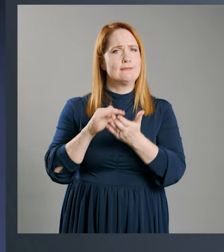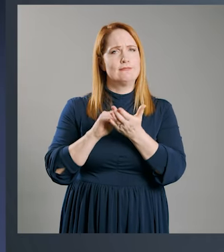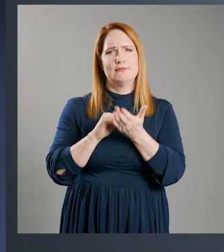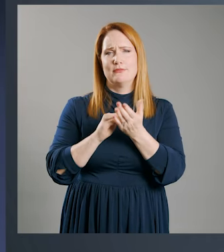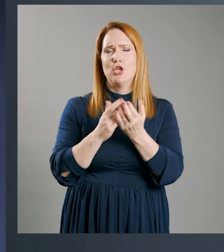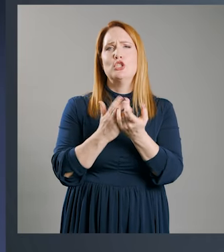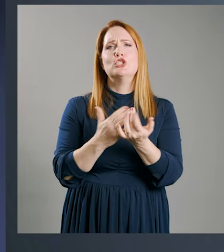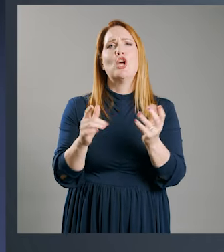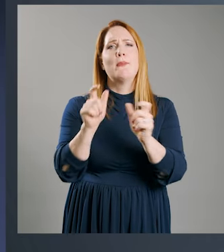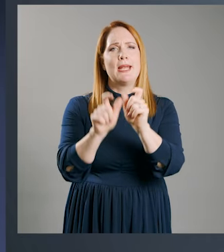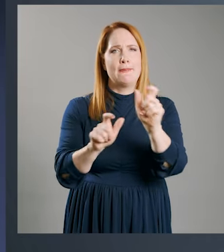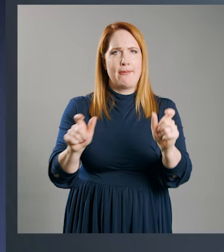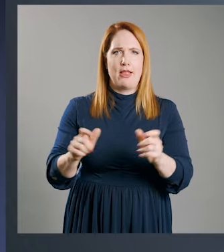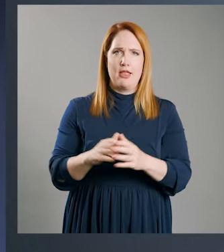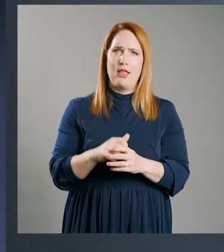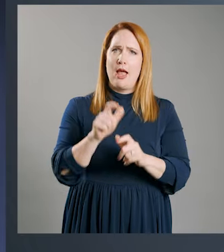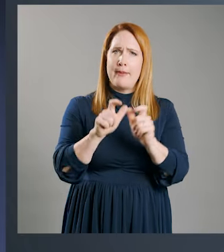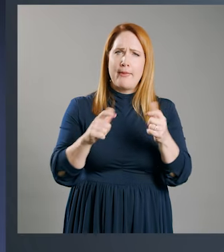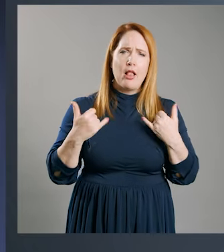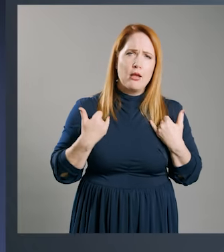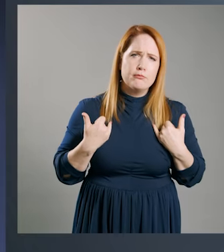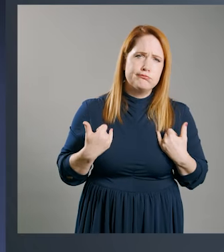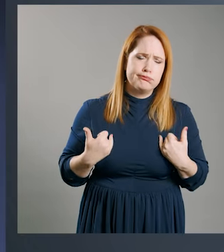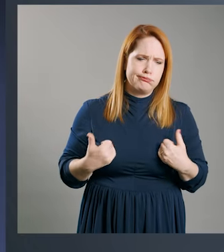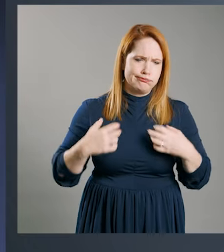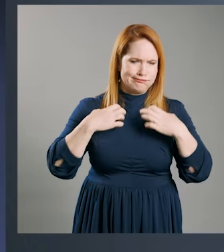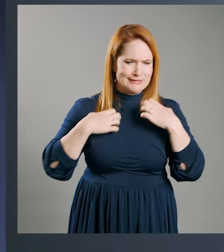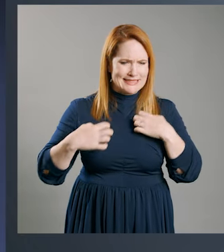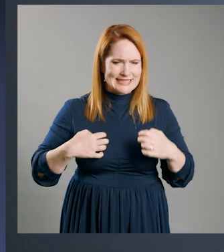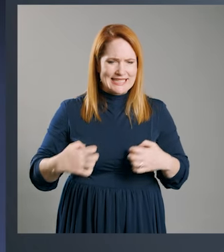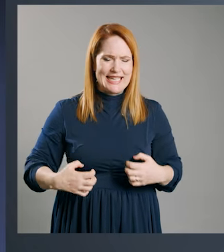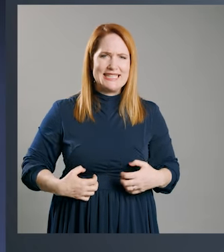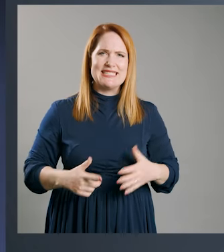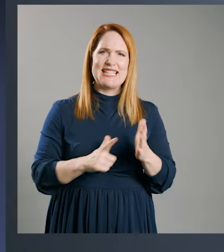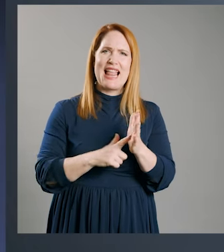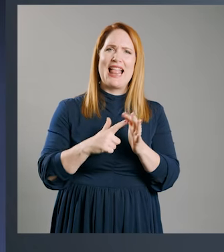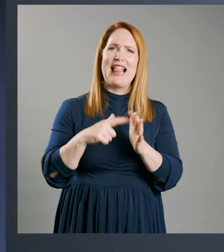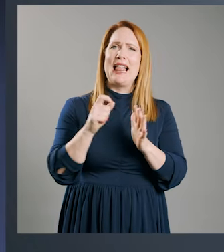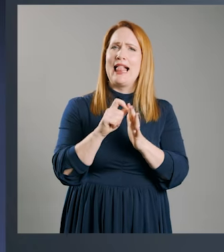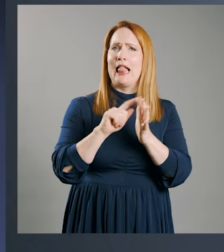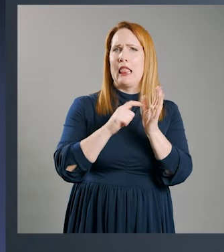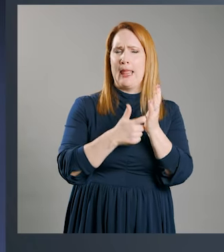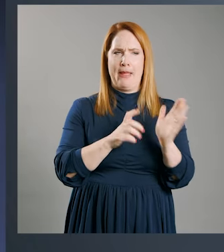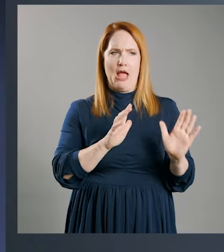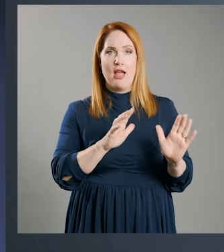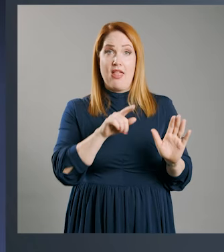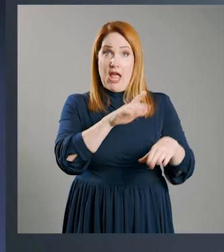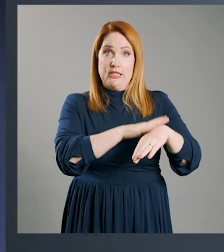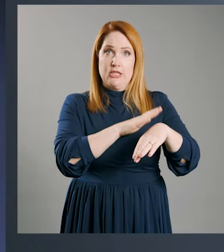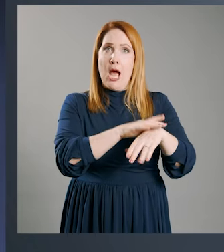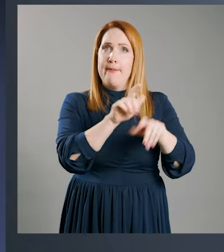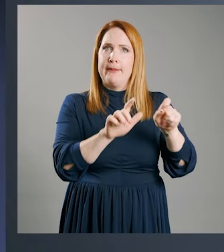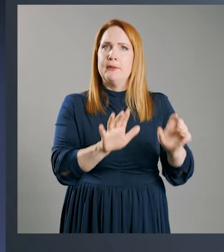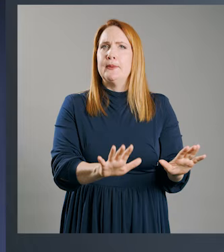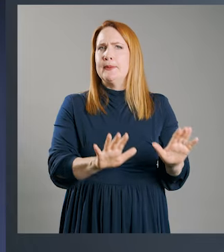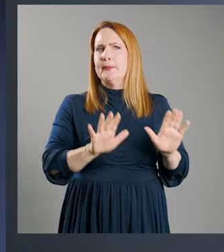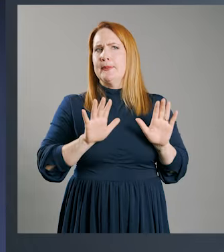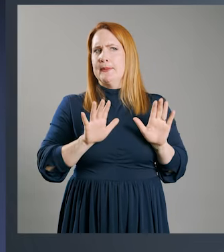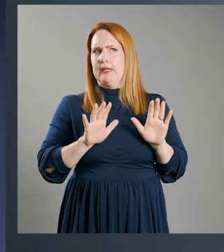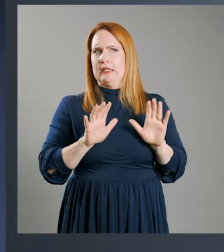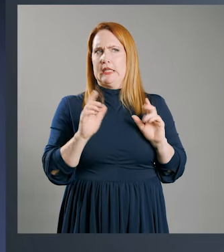healed so many people. He healed lepers. And again, like nobody would even come close, anywhere near a leper in those